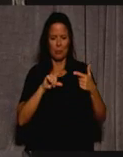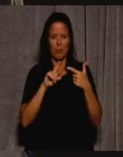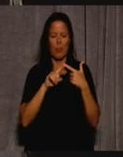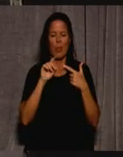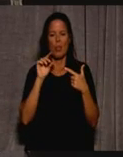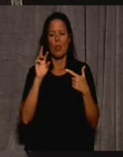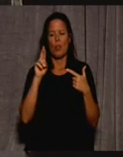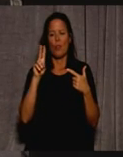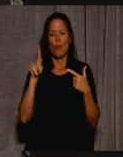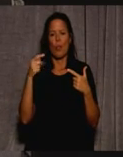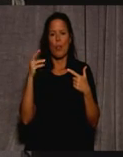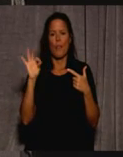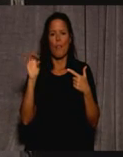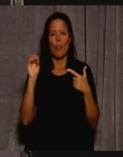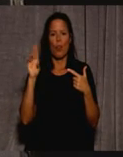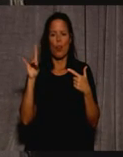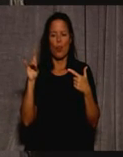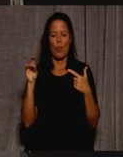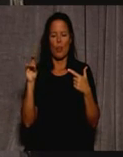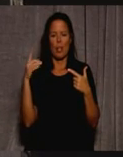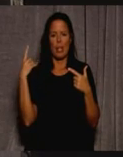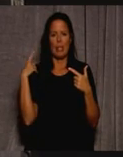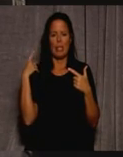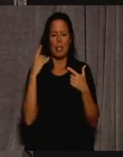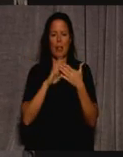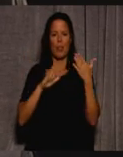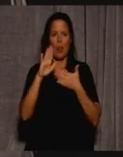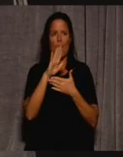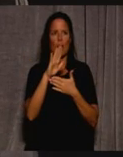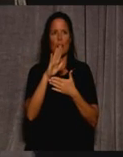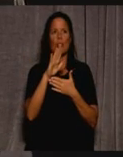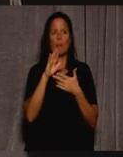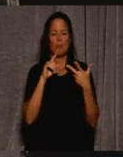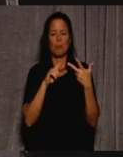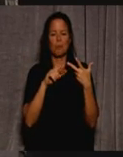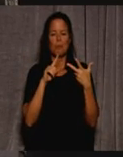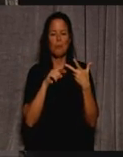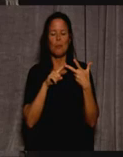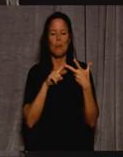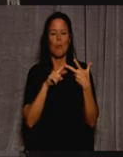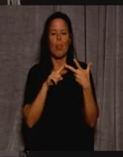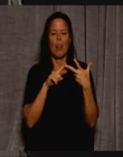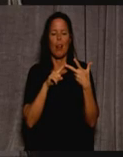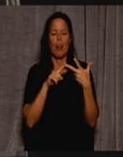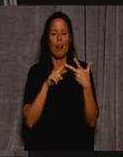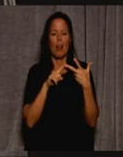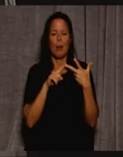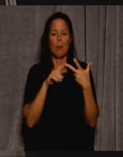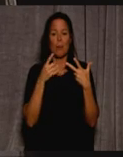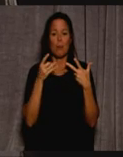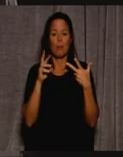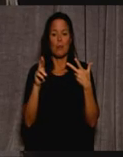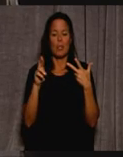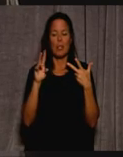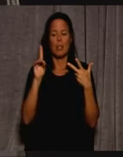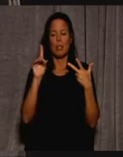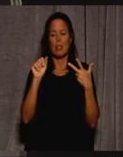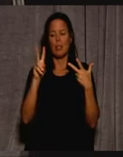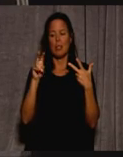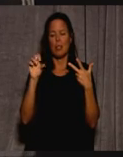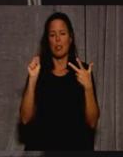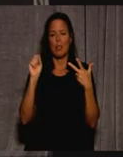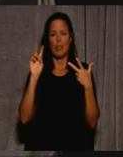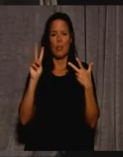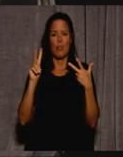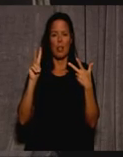Dean of the College of Nursing, Dr. Irv Rosenbaum, the Executive Dean for Administration, Dr. Richard Davis, Vice